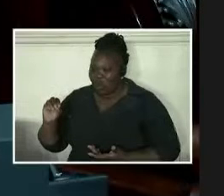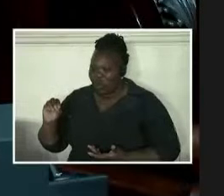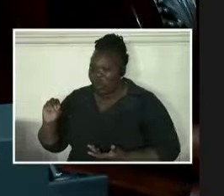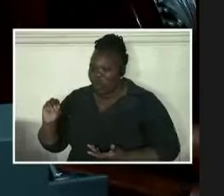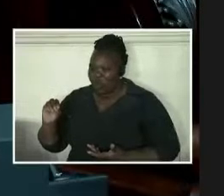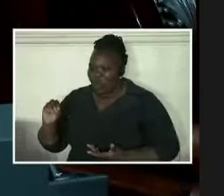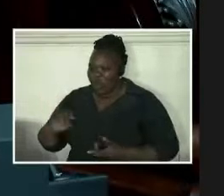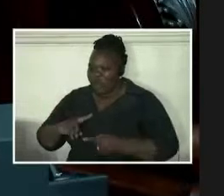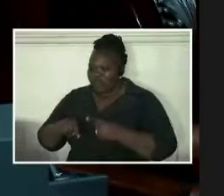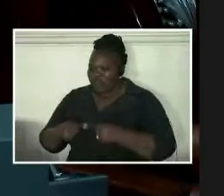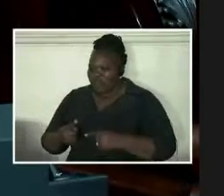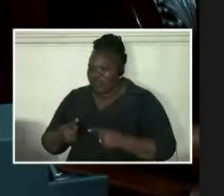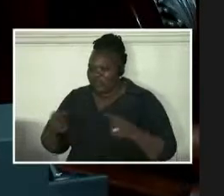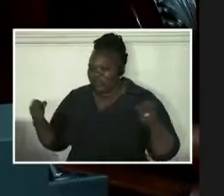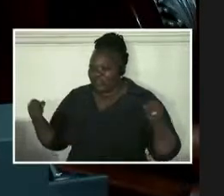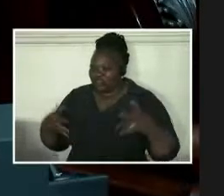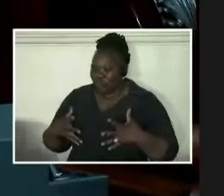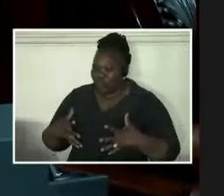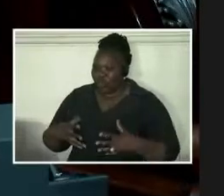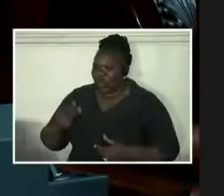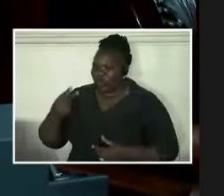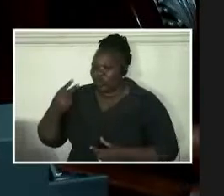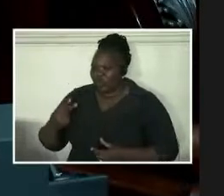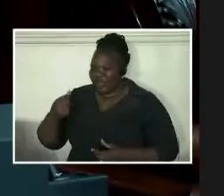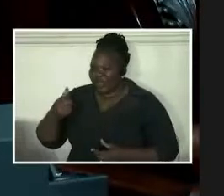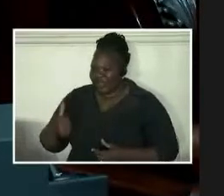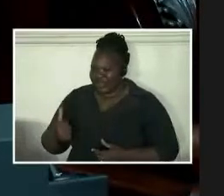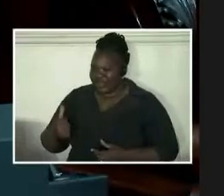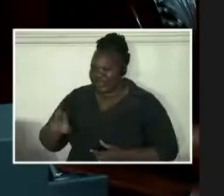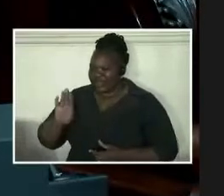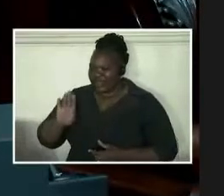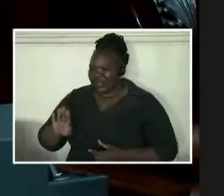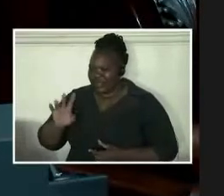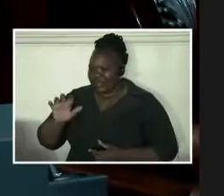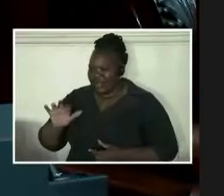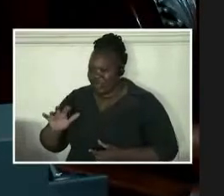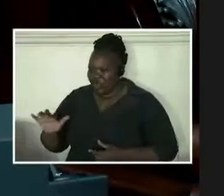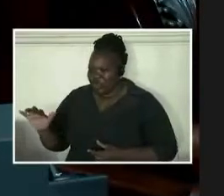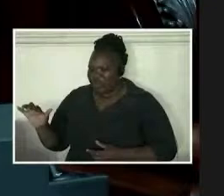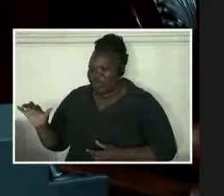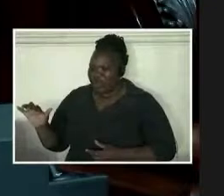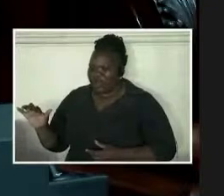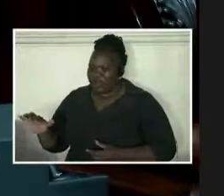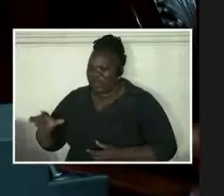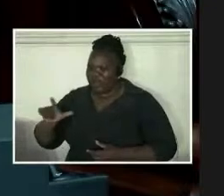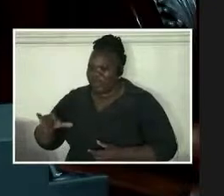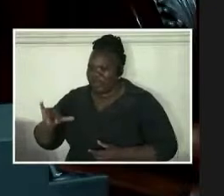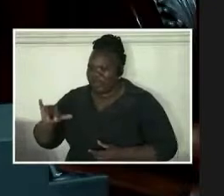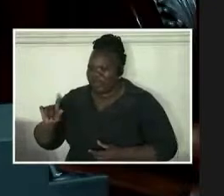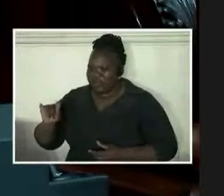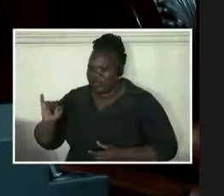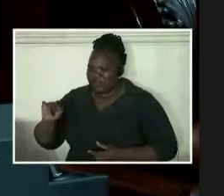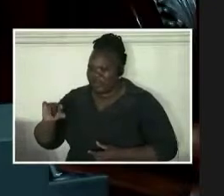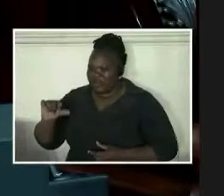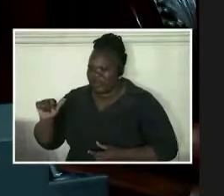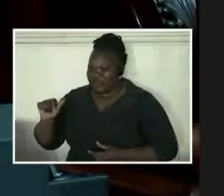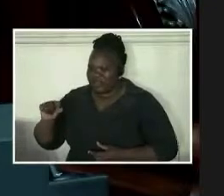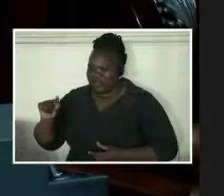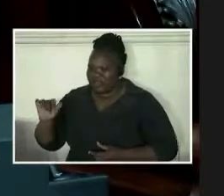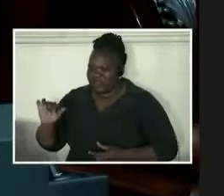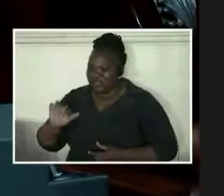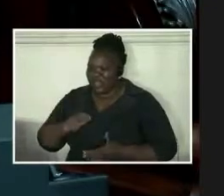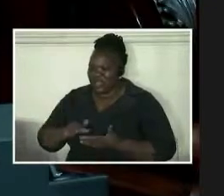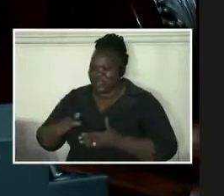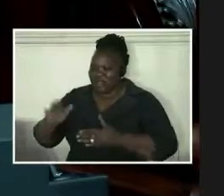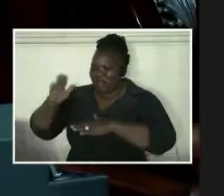is standing at a shocking 26 billion litigation costs are getting higher and higher in this department